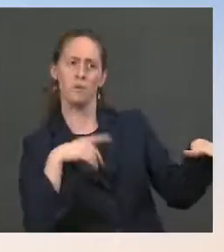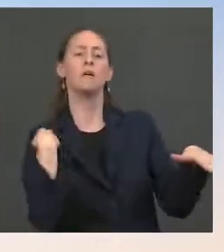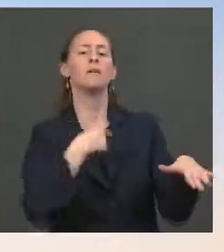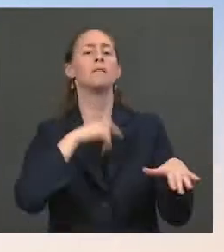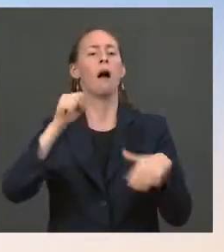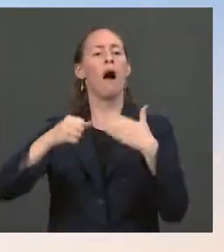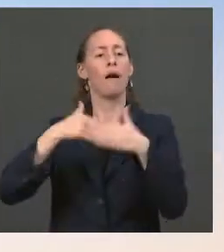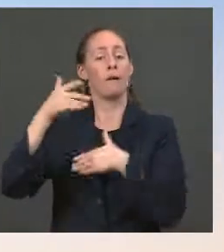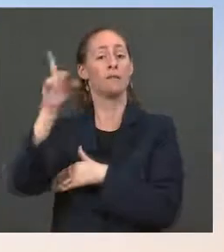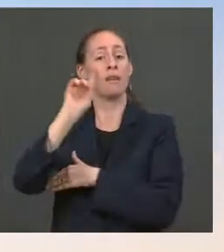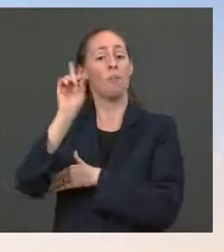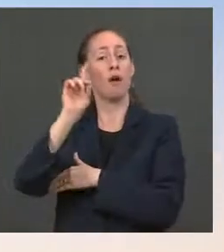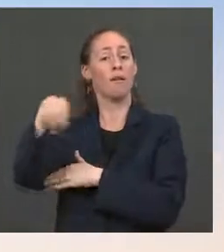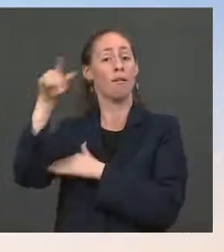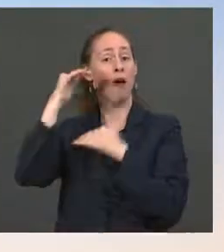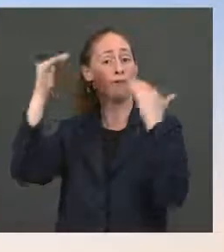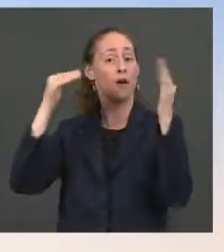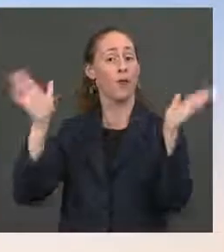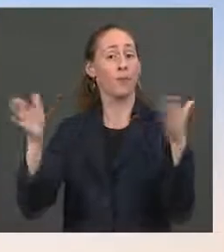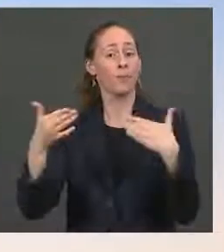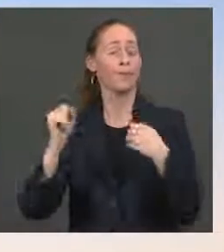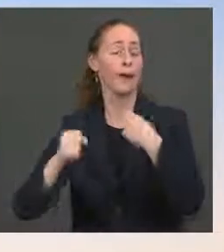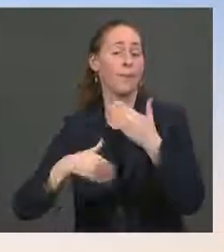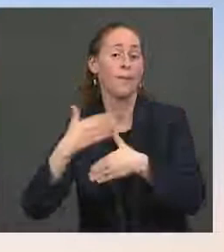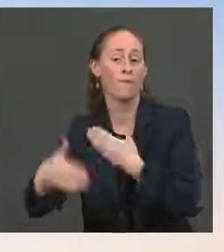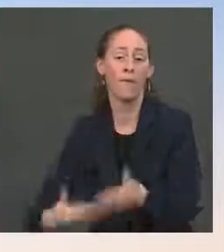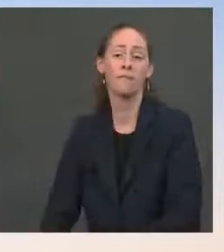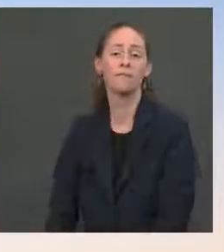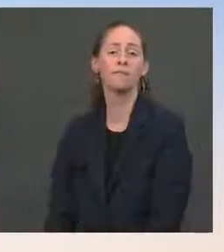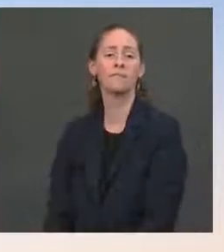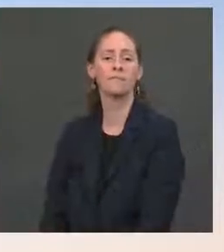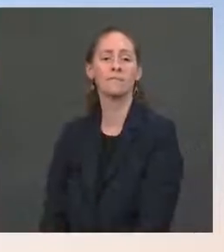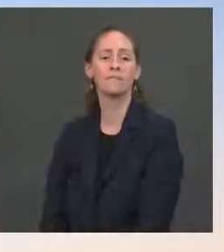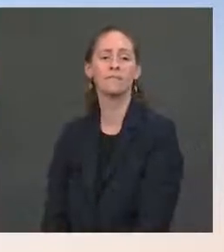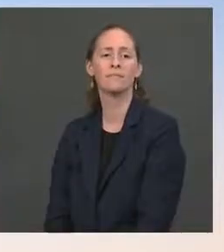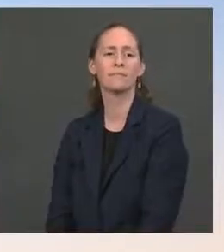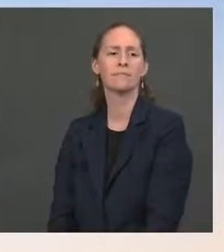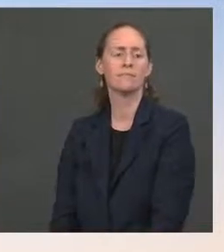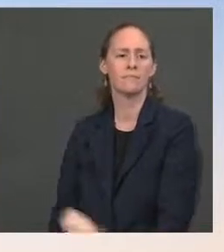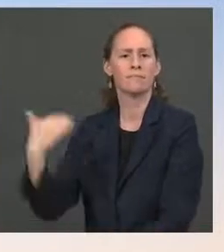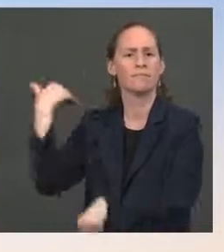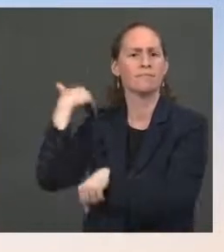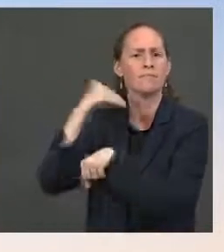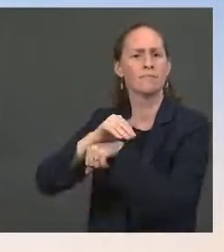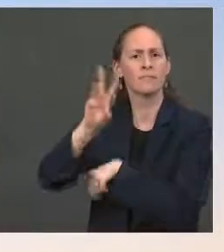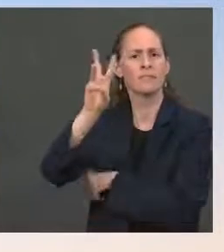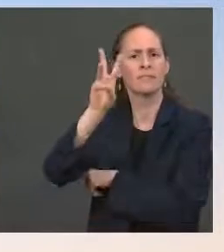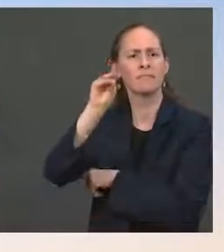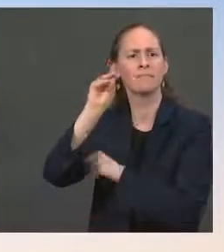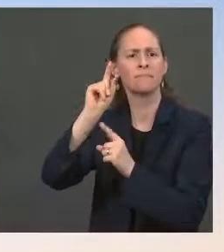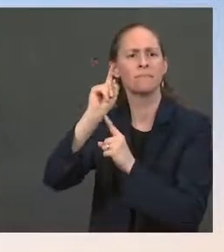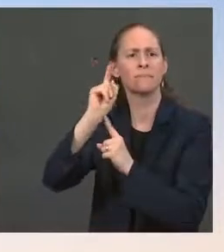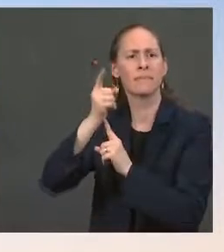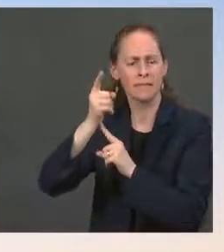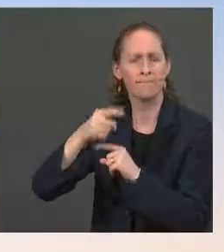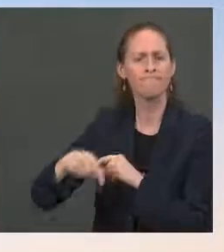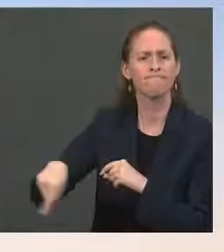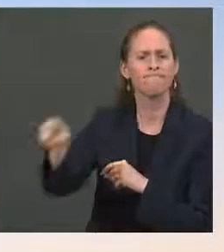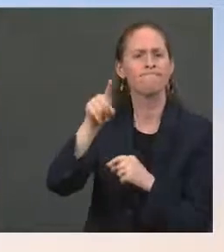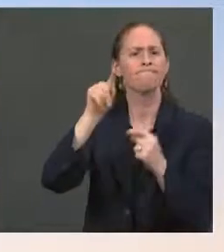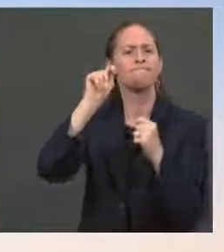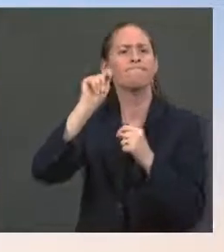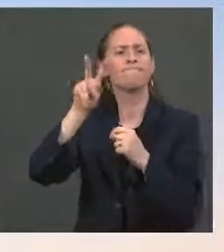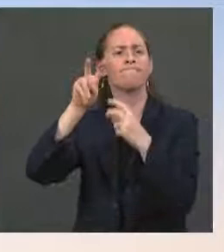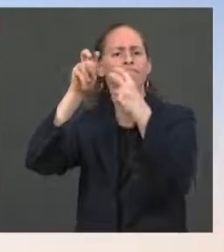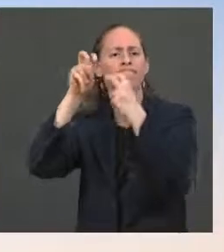vote. Another question. Last night on 60 Minutes, there was an exploration into this Kafka-esque situation that